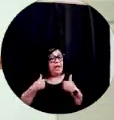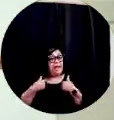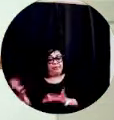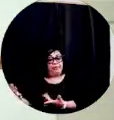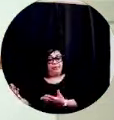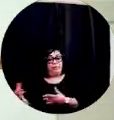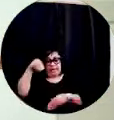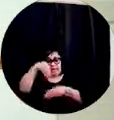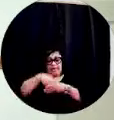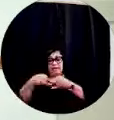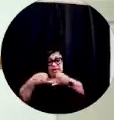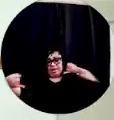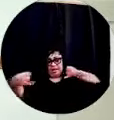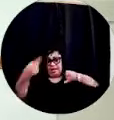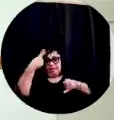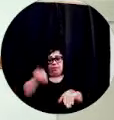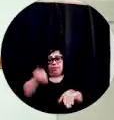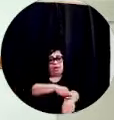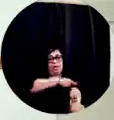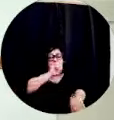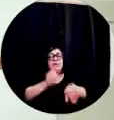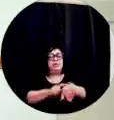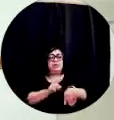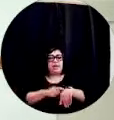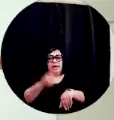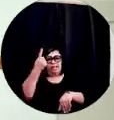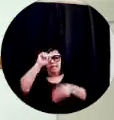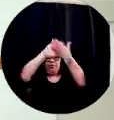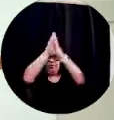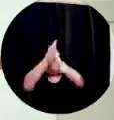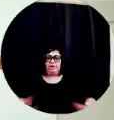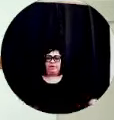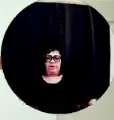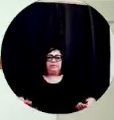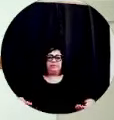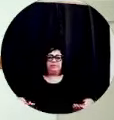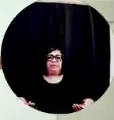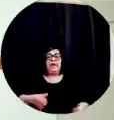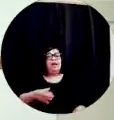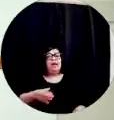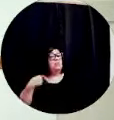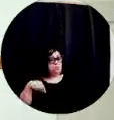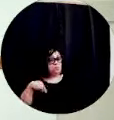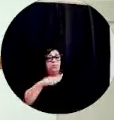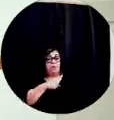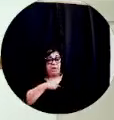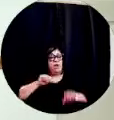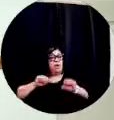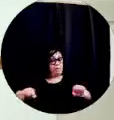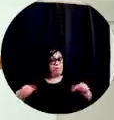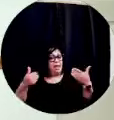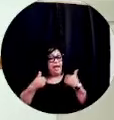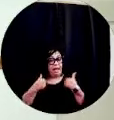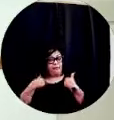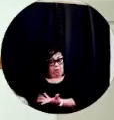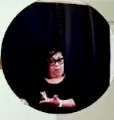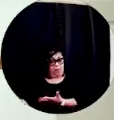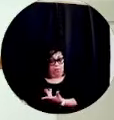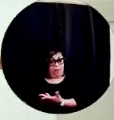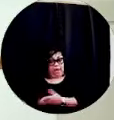peace. Once again, we might have to wait in line a long time